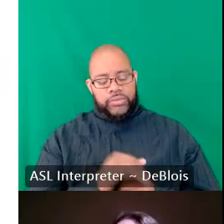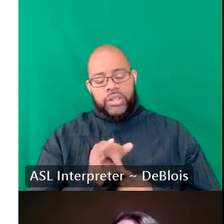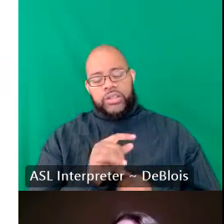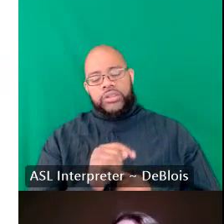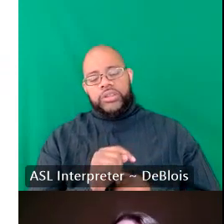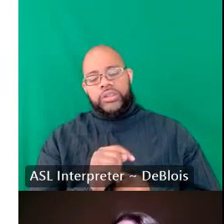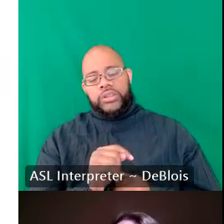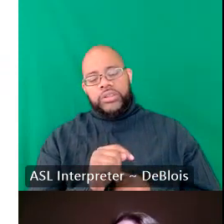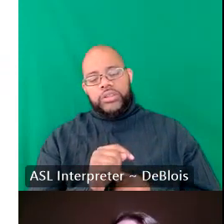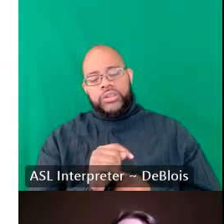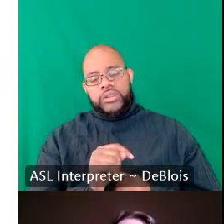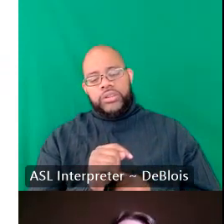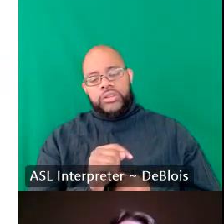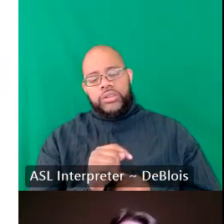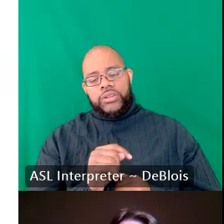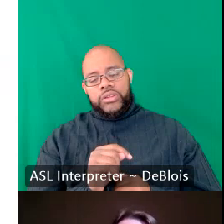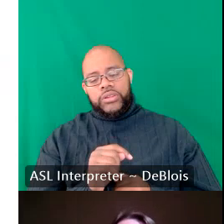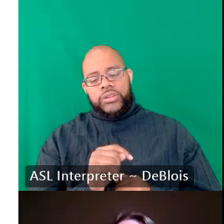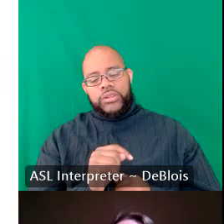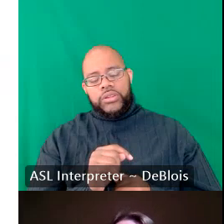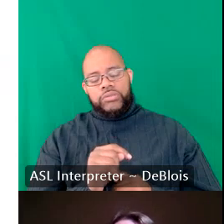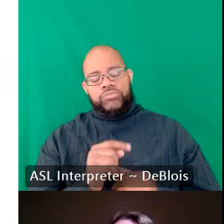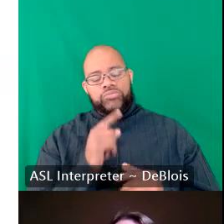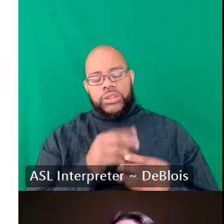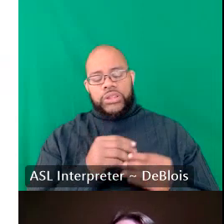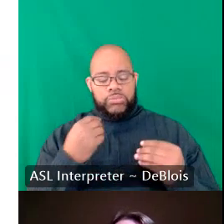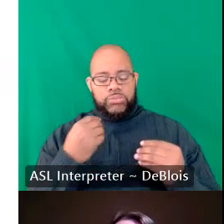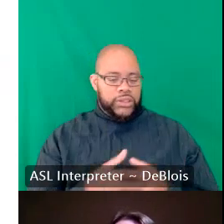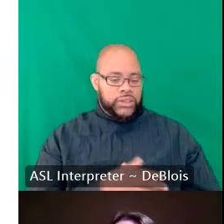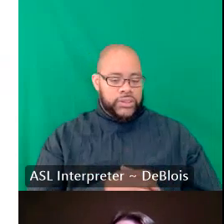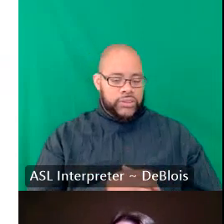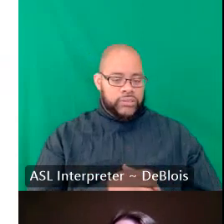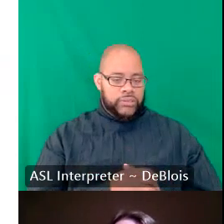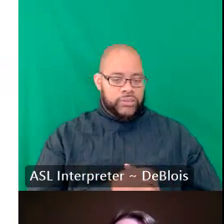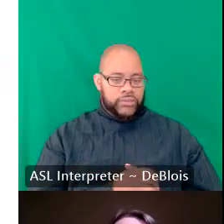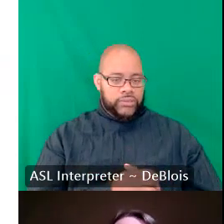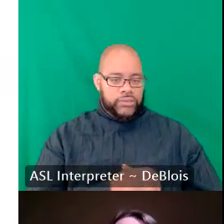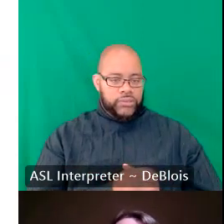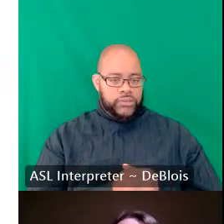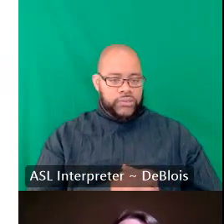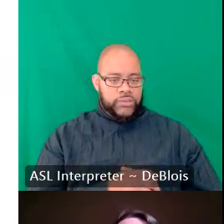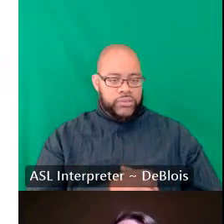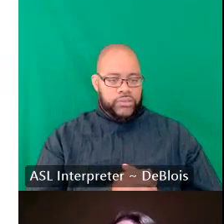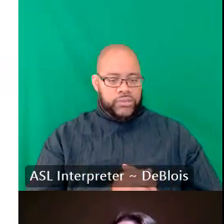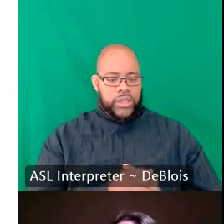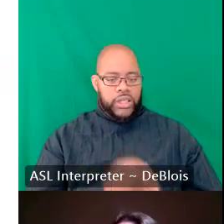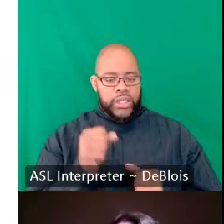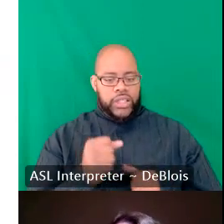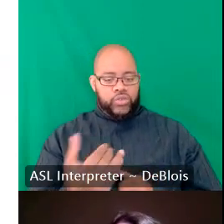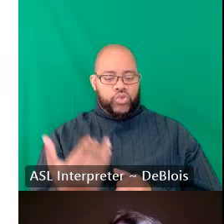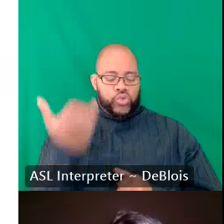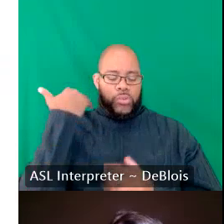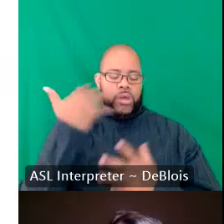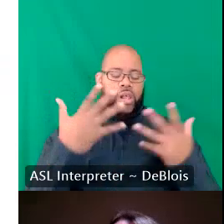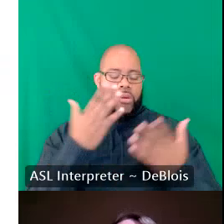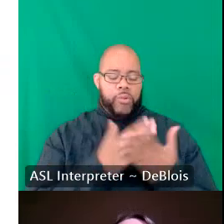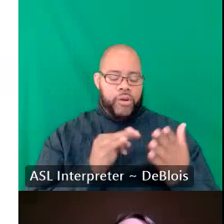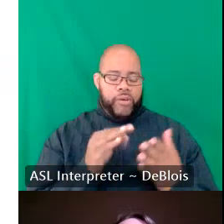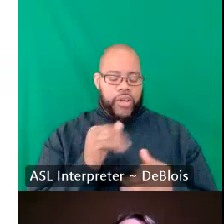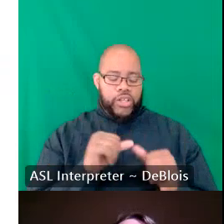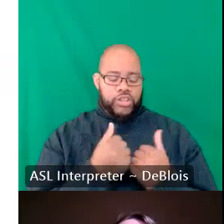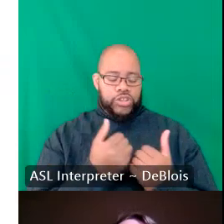IT is hugely expensive and can consume a large part of an agency's budget.